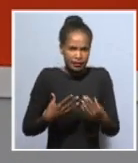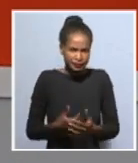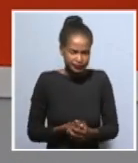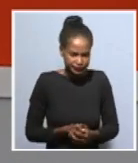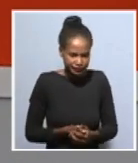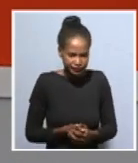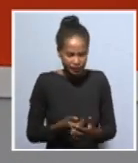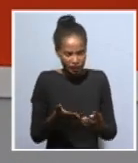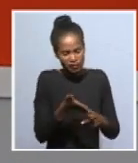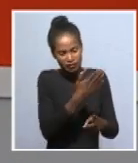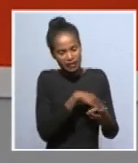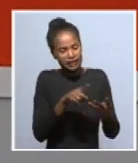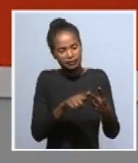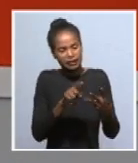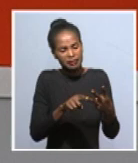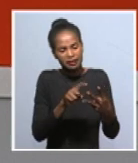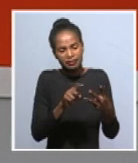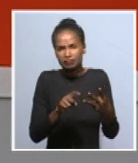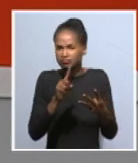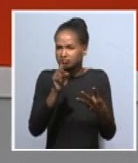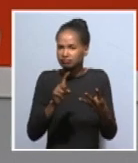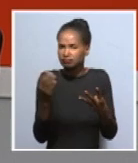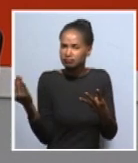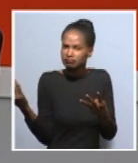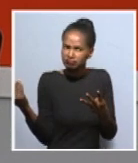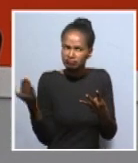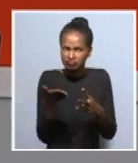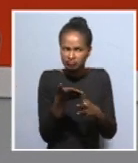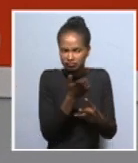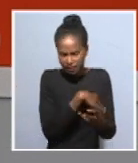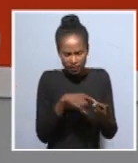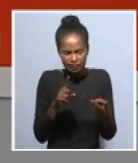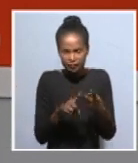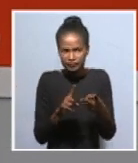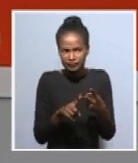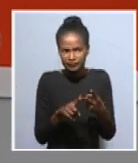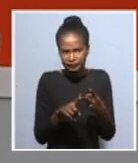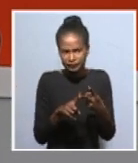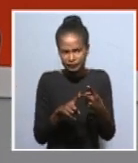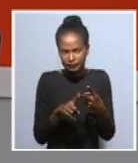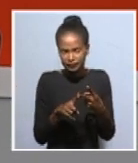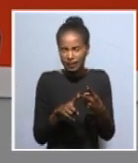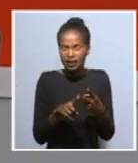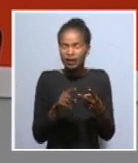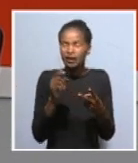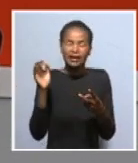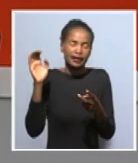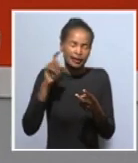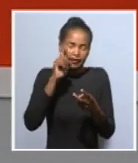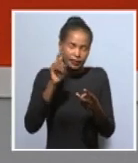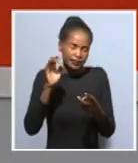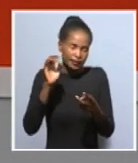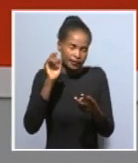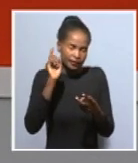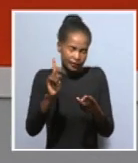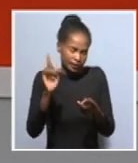question. My third question. Your first question relates to whether or not the stimulus package is extended to all